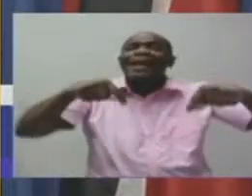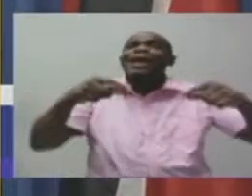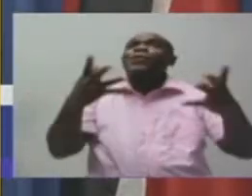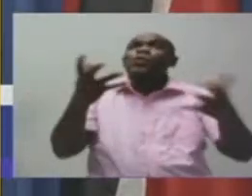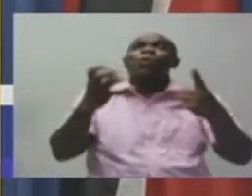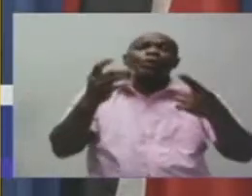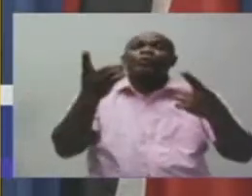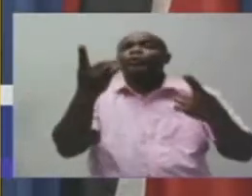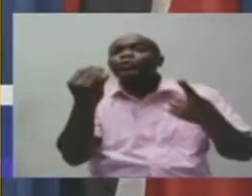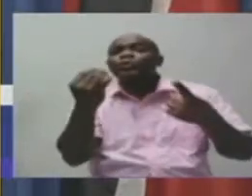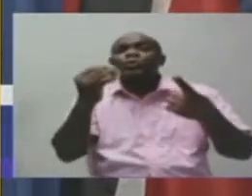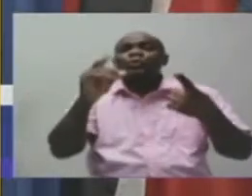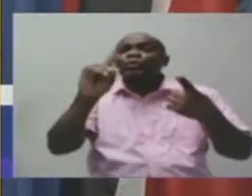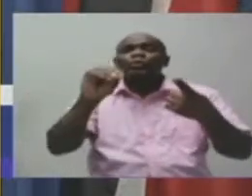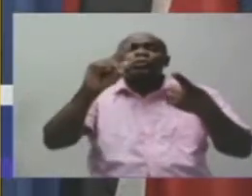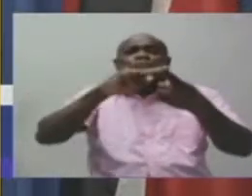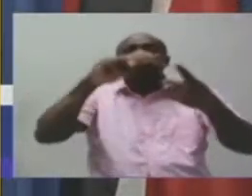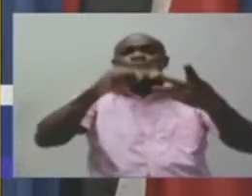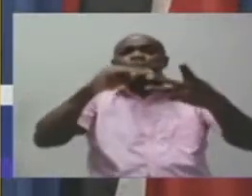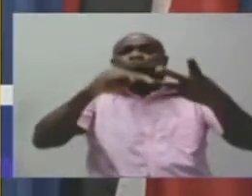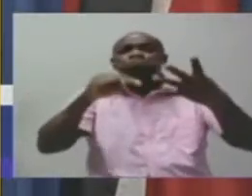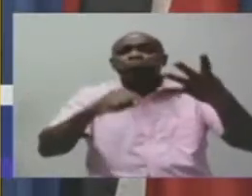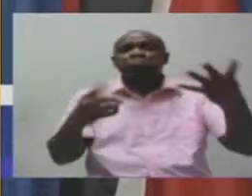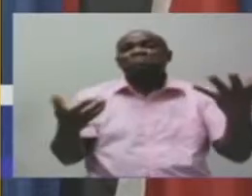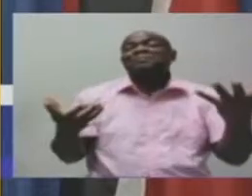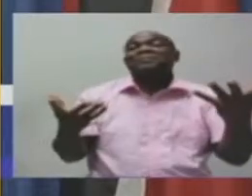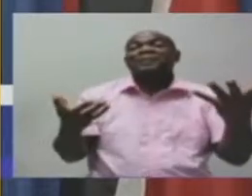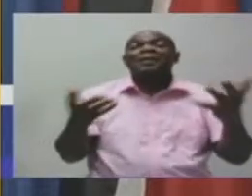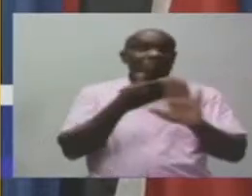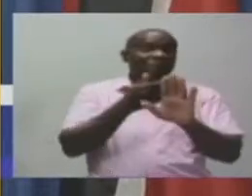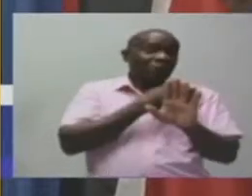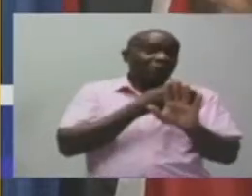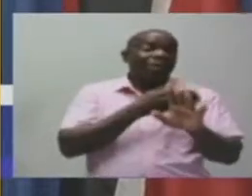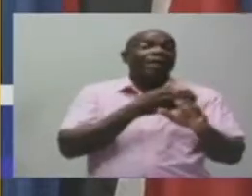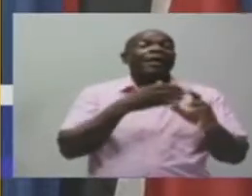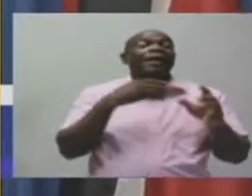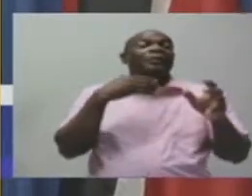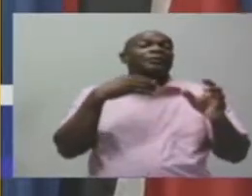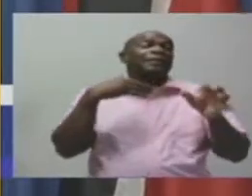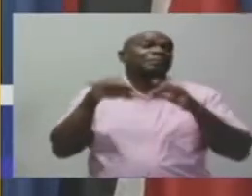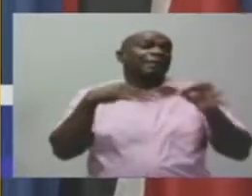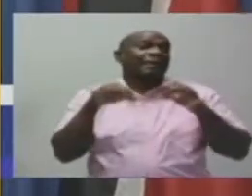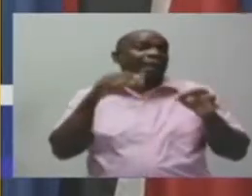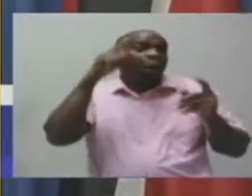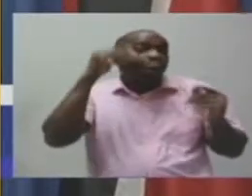was, I mentioned that by this time, we were hoping that we could have opened our beaches